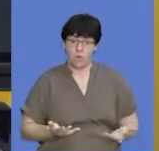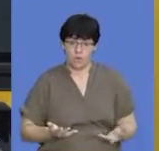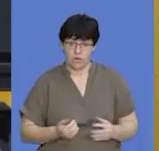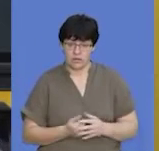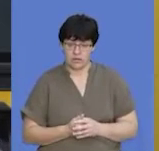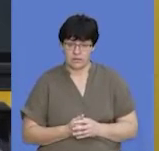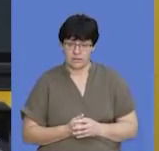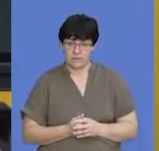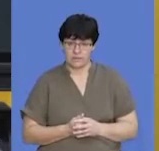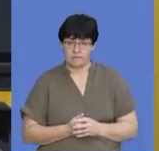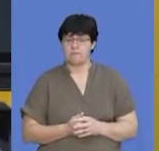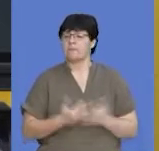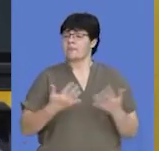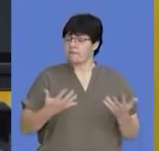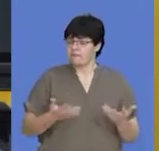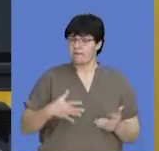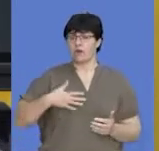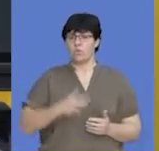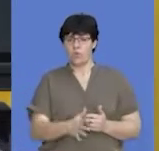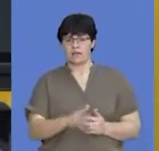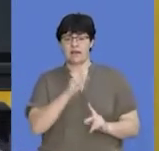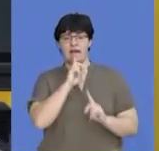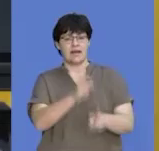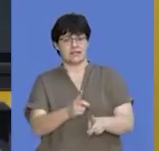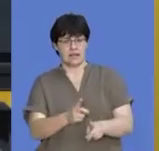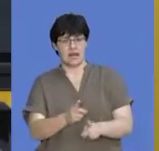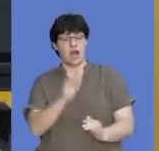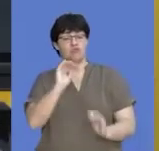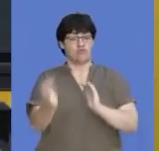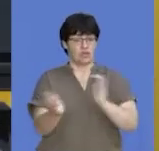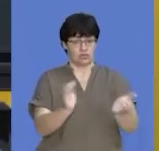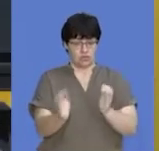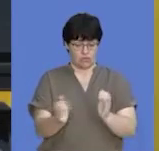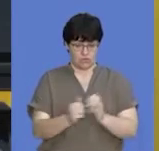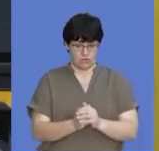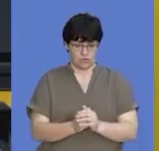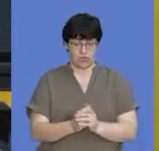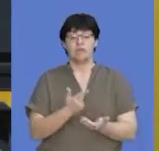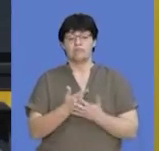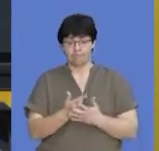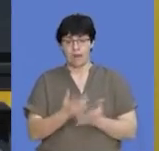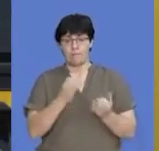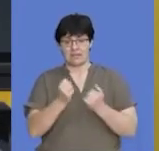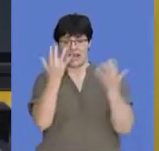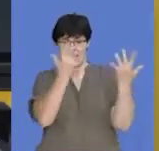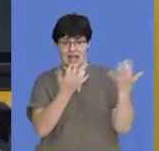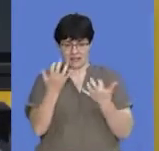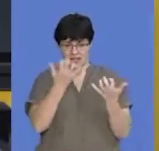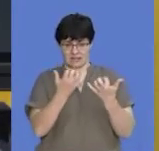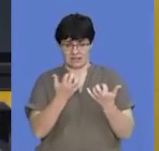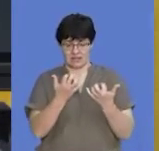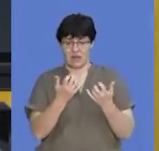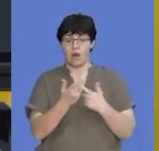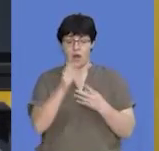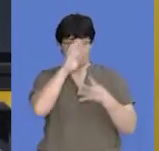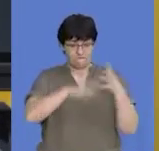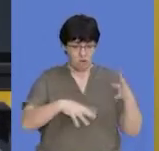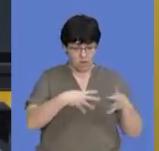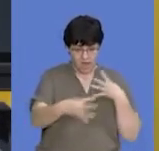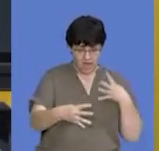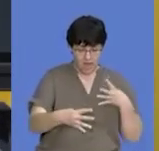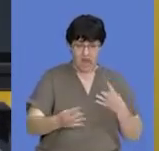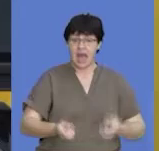rising. So, if we want an answer as a ratio, we've got to take this calculation with its formula